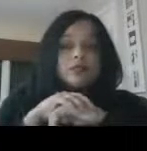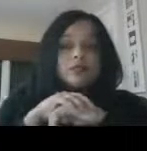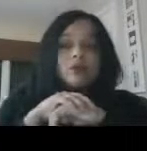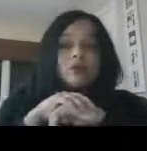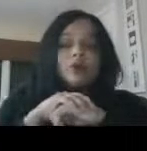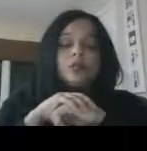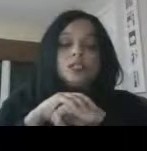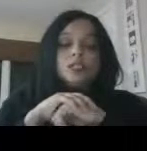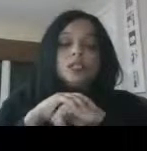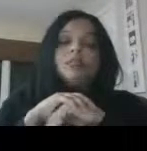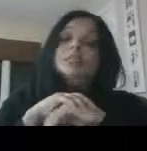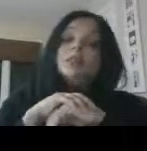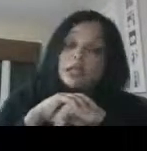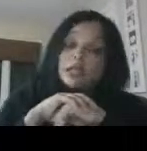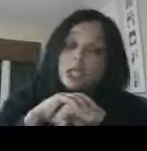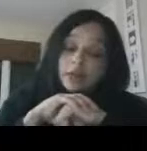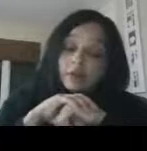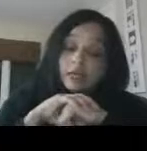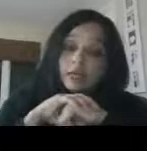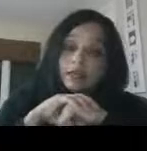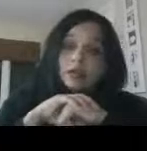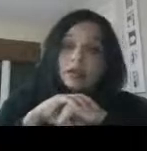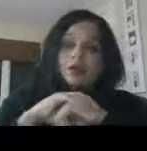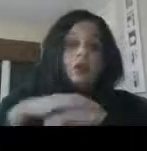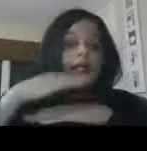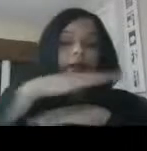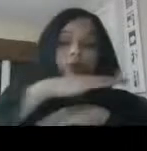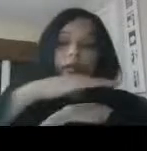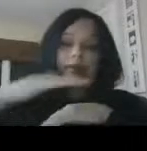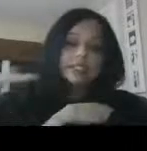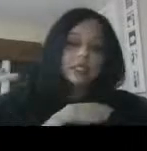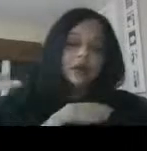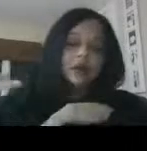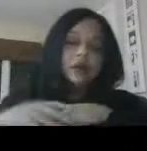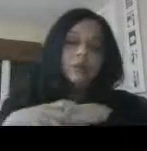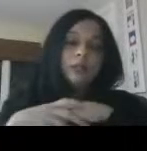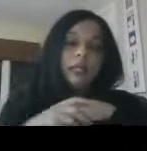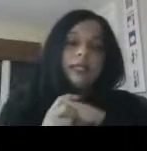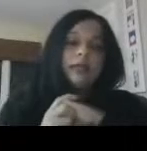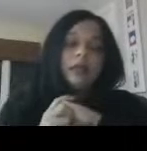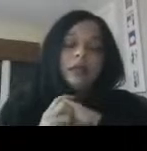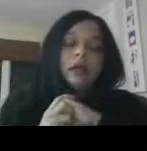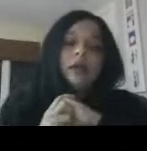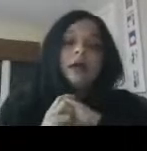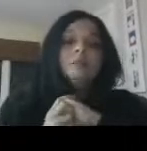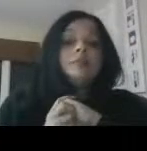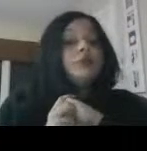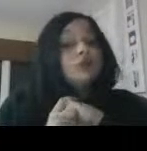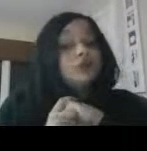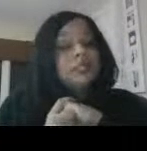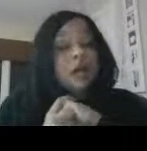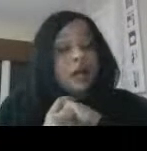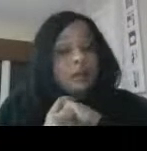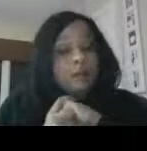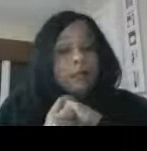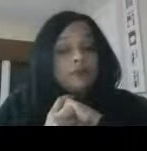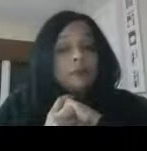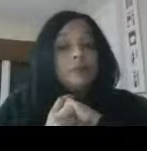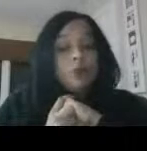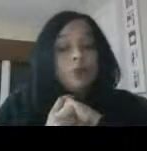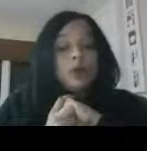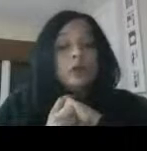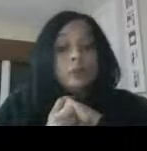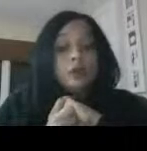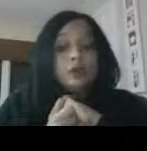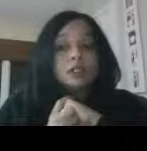with someone who has a visual motor issue is sluggish handwriting or handwriting that's not on one plane. Difficulty copying